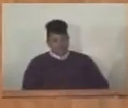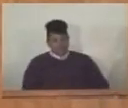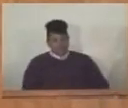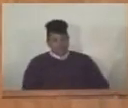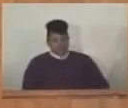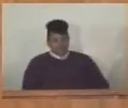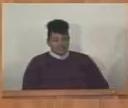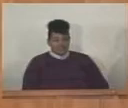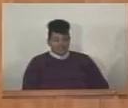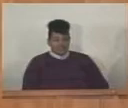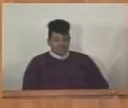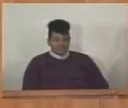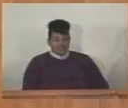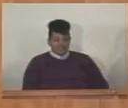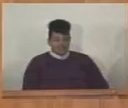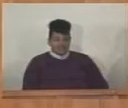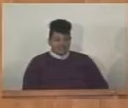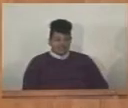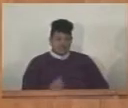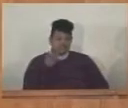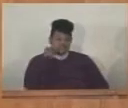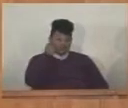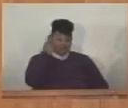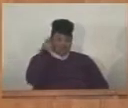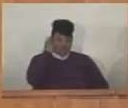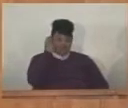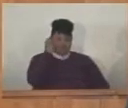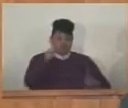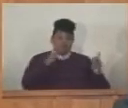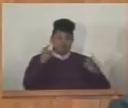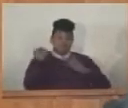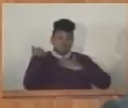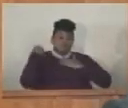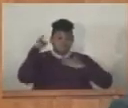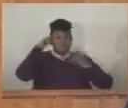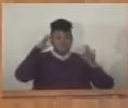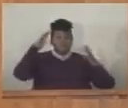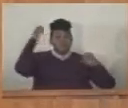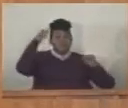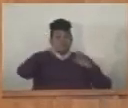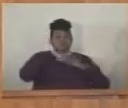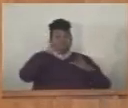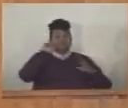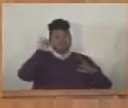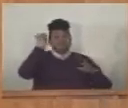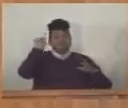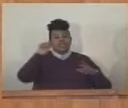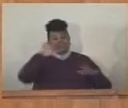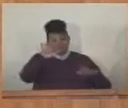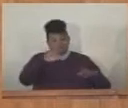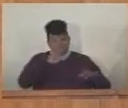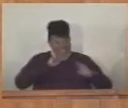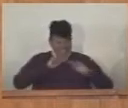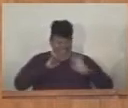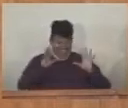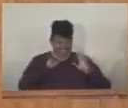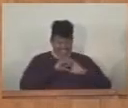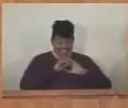12 persons responsible for the mayhem in St. James, let us be clear. In